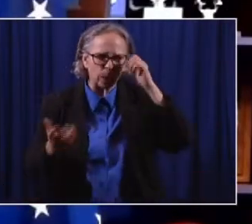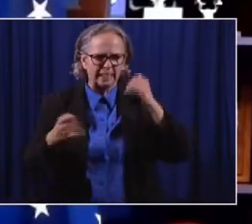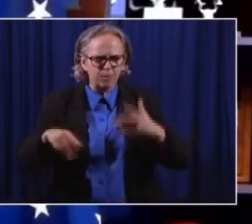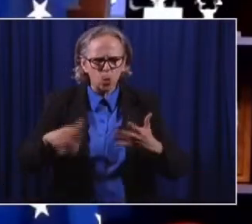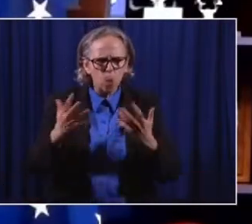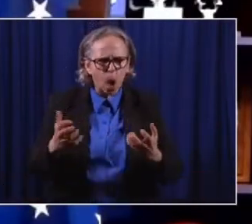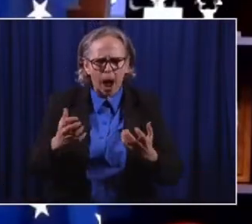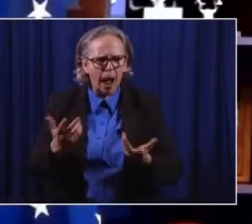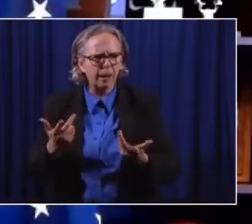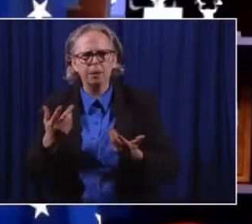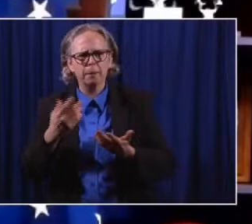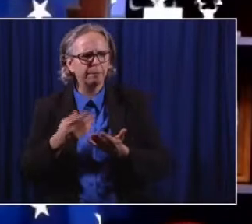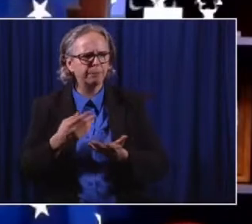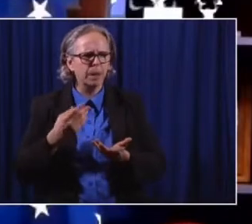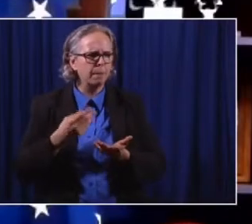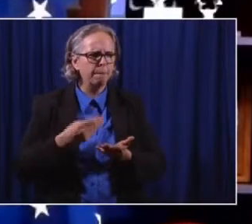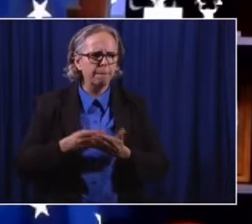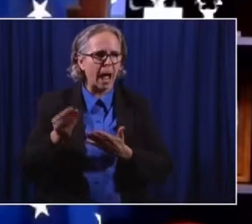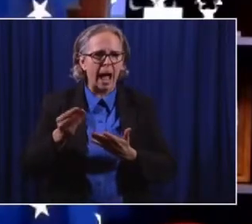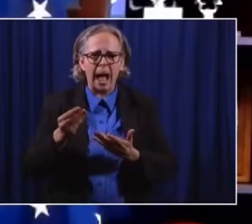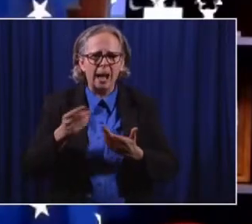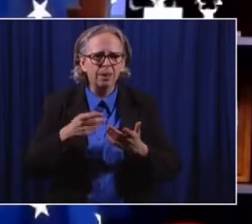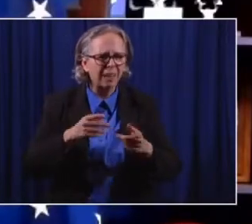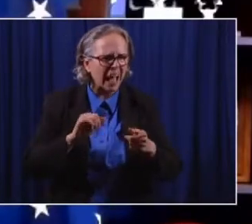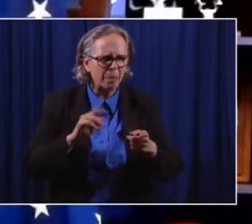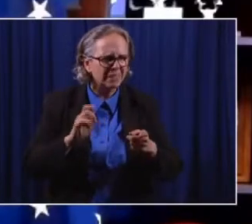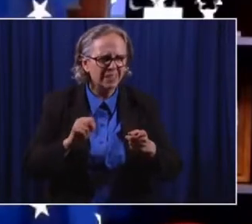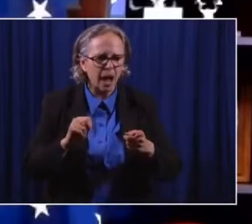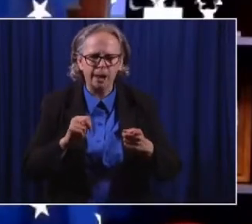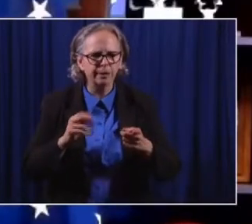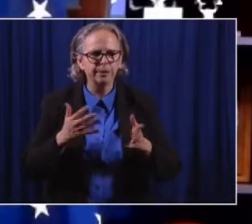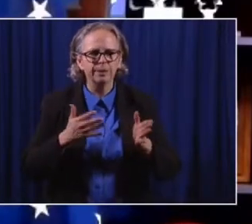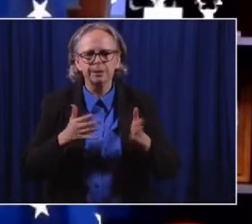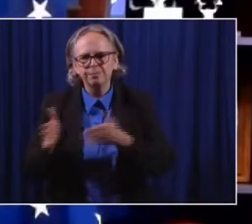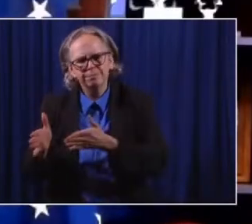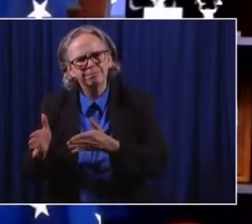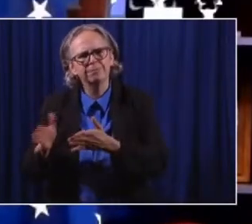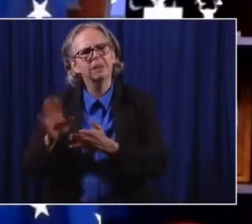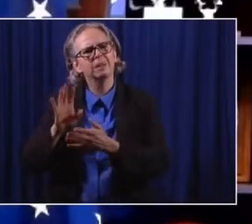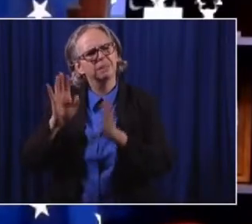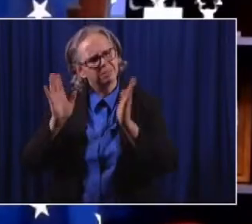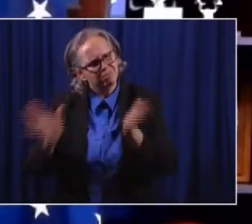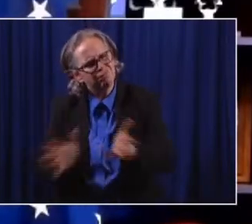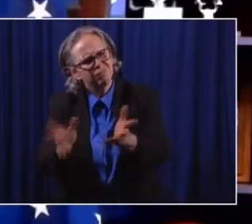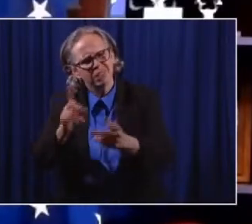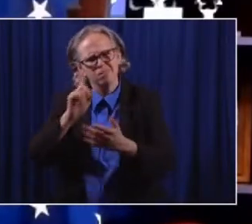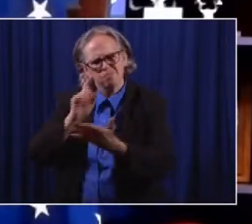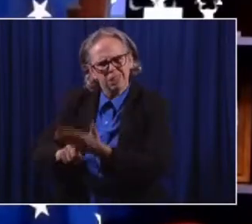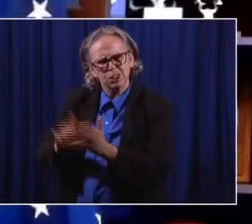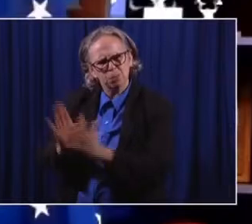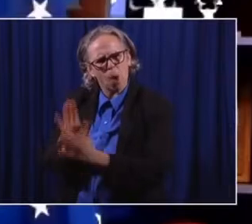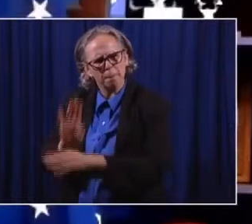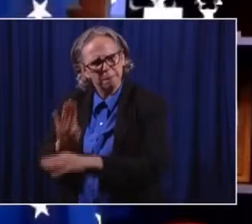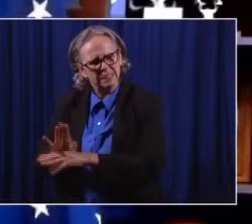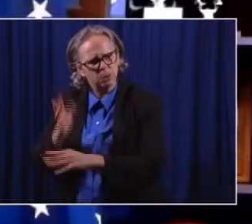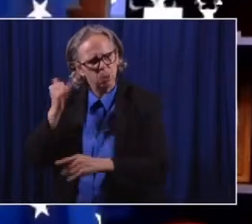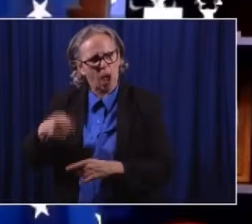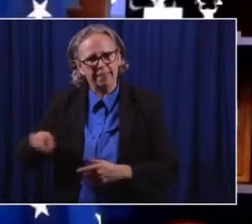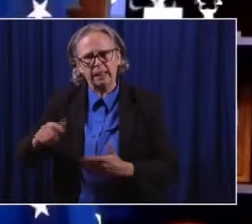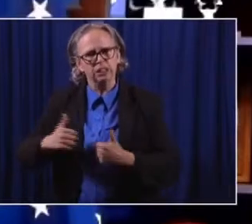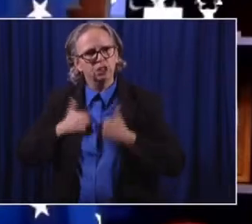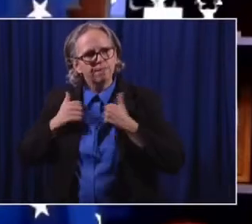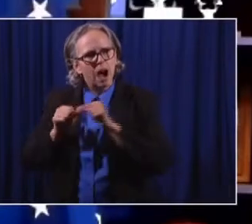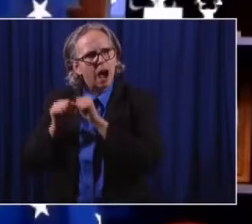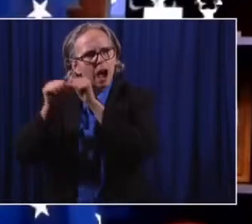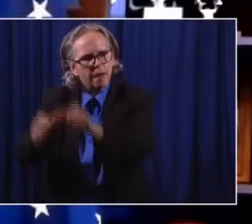local small business owner, because they are people that live in your community. Typically 100% of that money